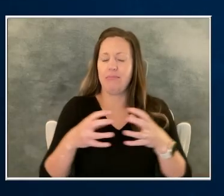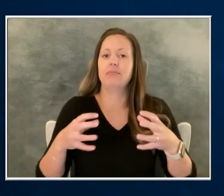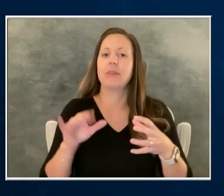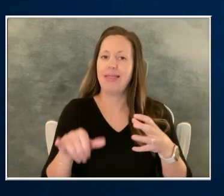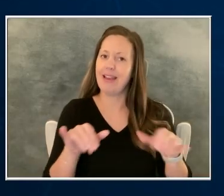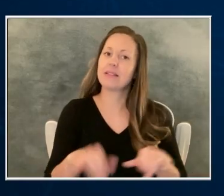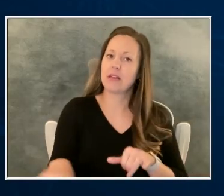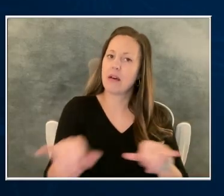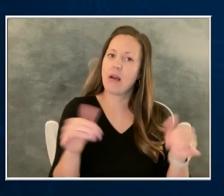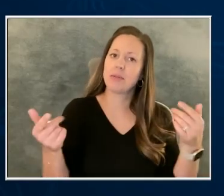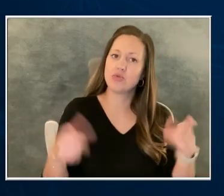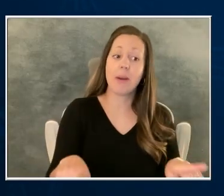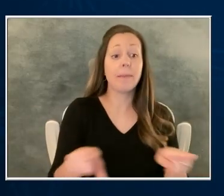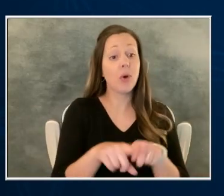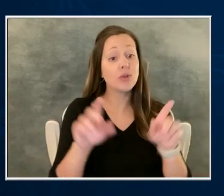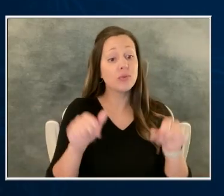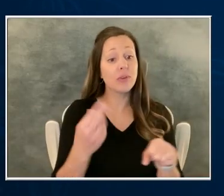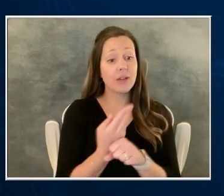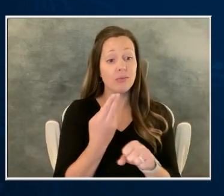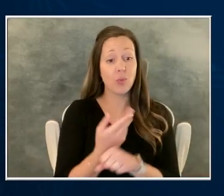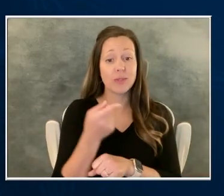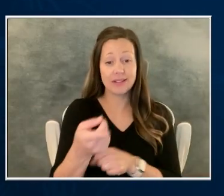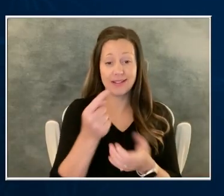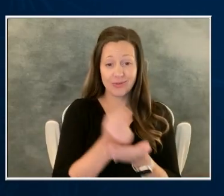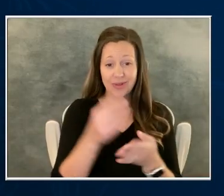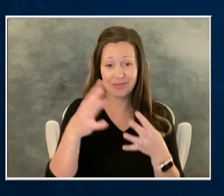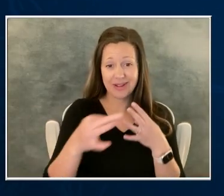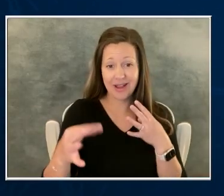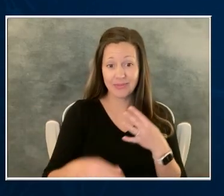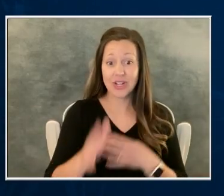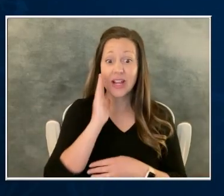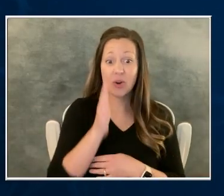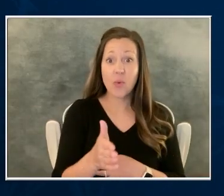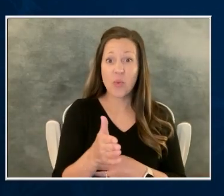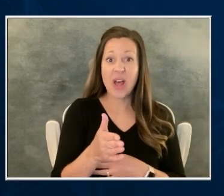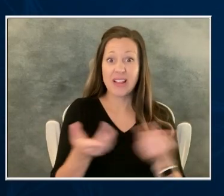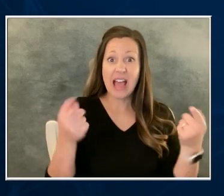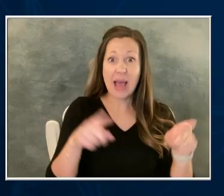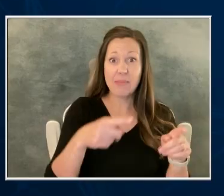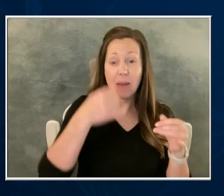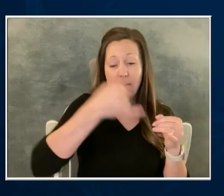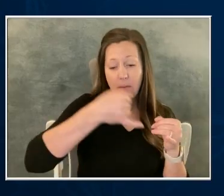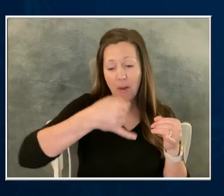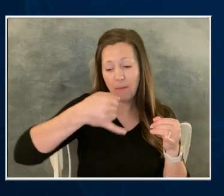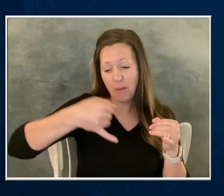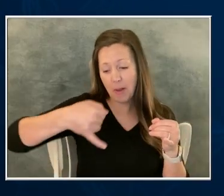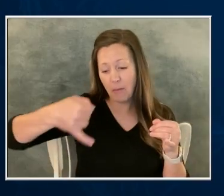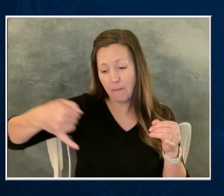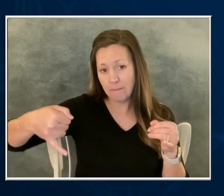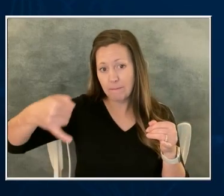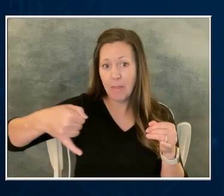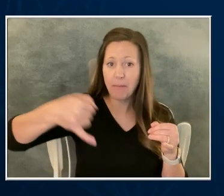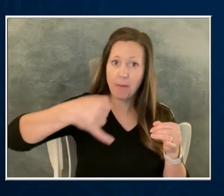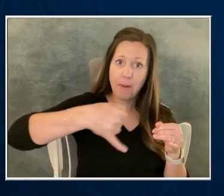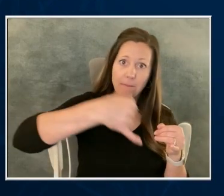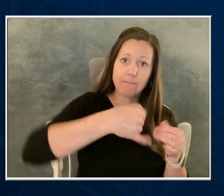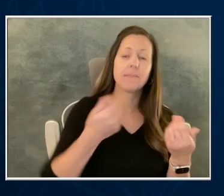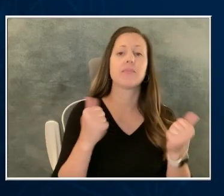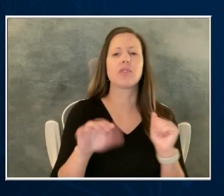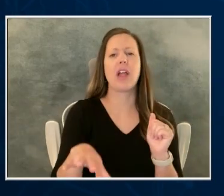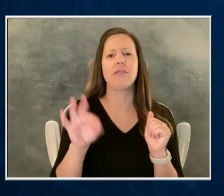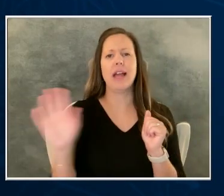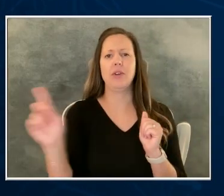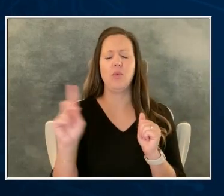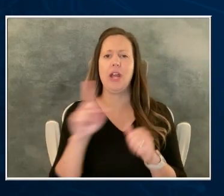also treat that with this procedure where we'll basically run back and forth across that area, look for those areas where it's calcified or thickened or